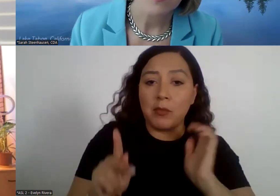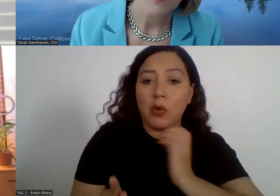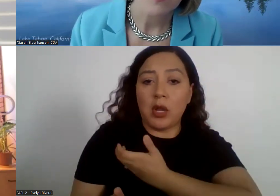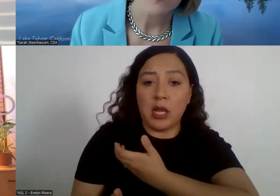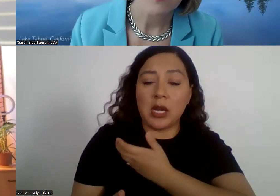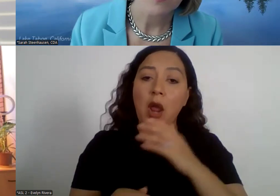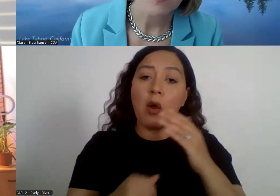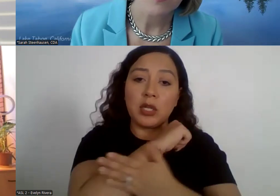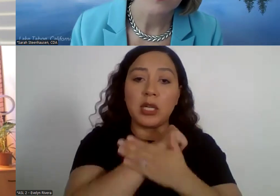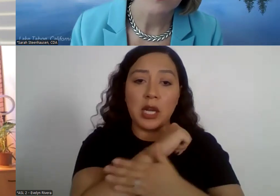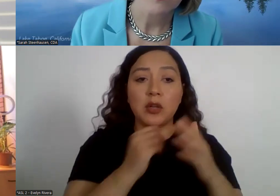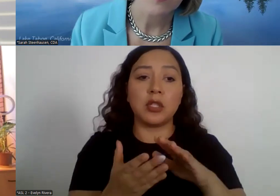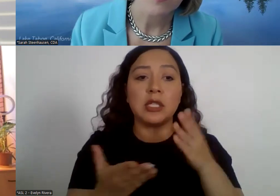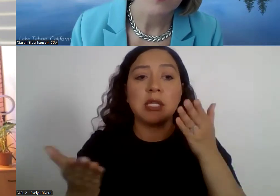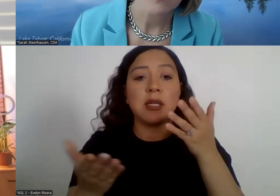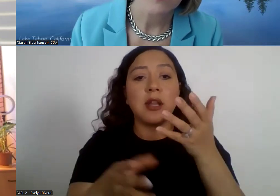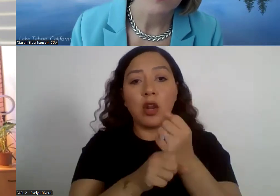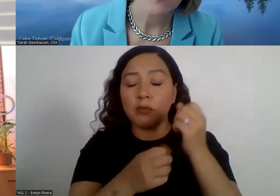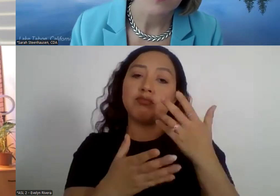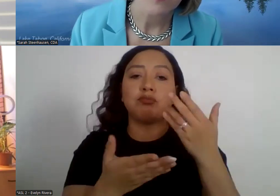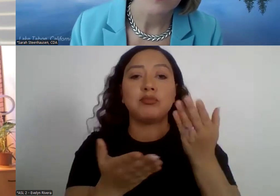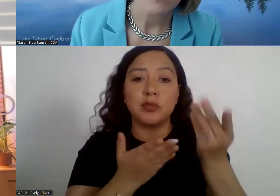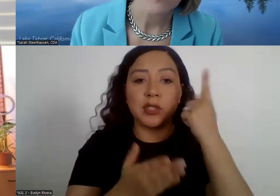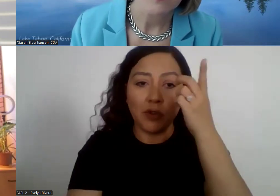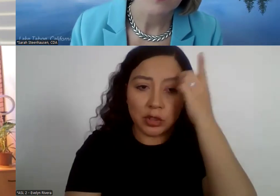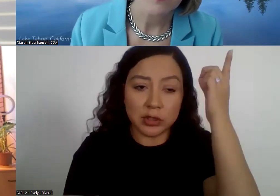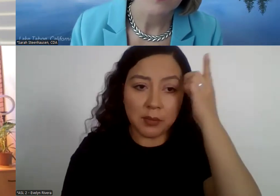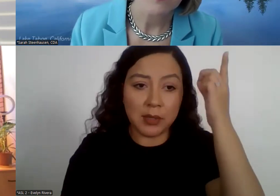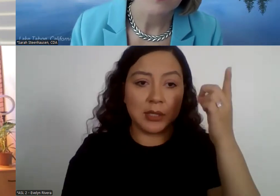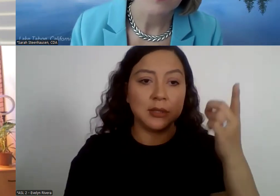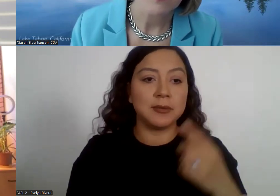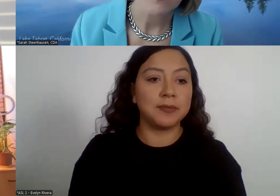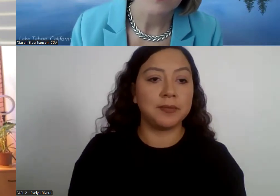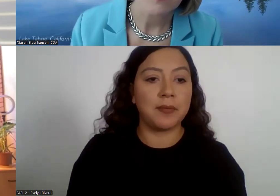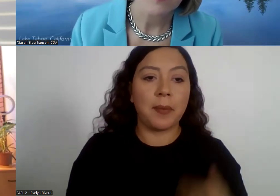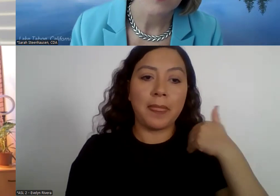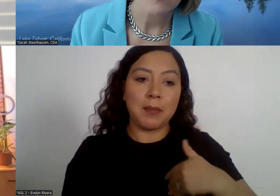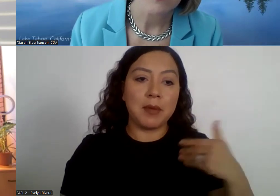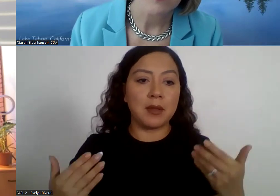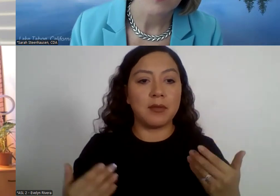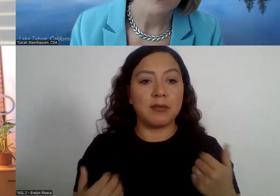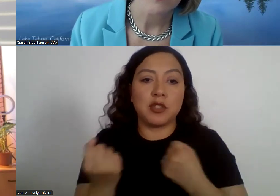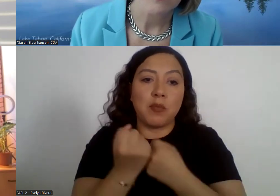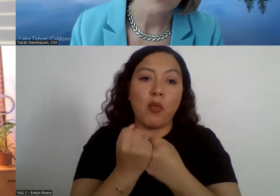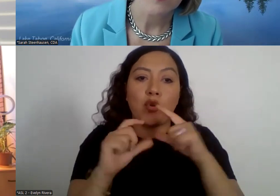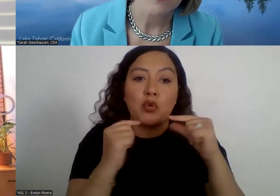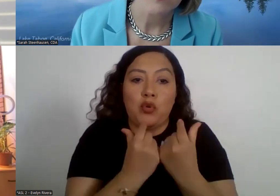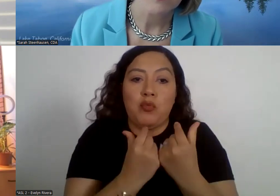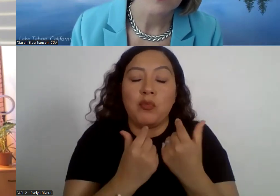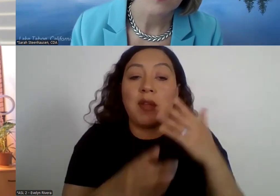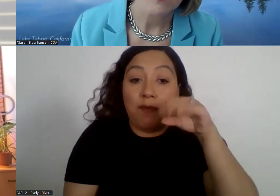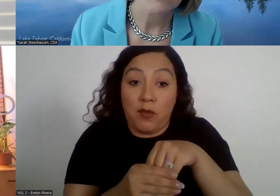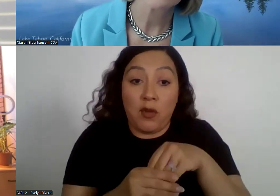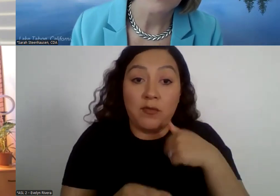for me and my mom in navigating this space. So, I'm looking for ways that